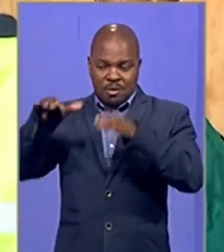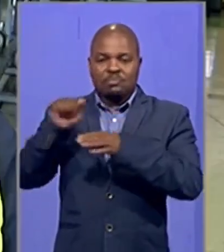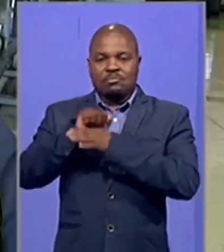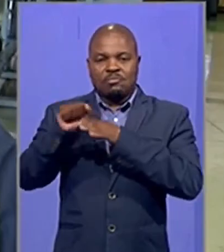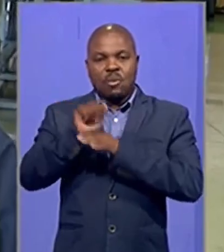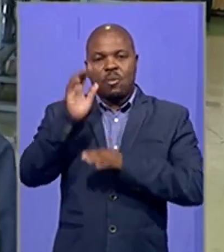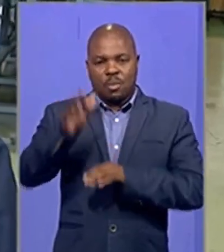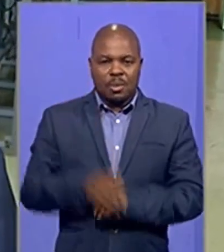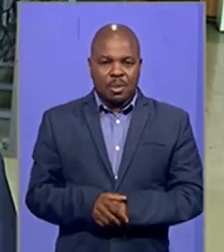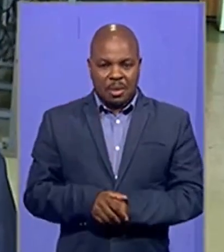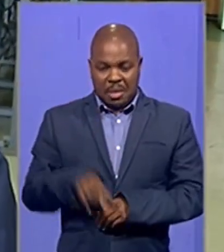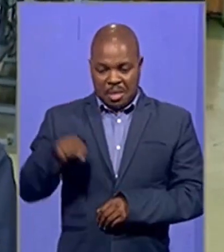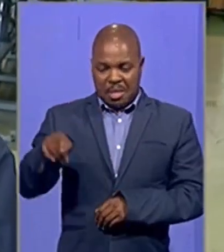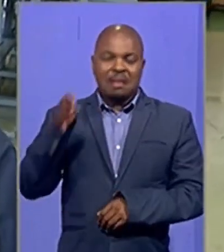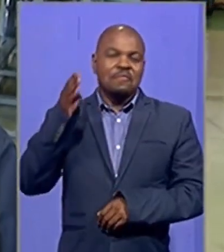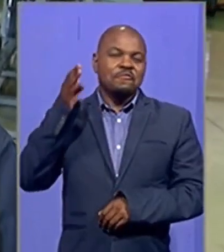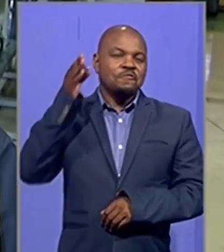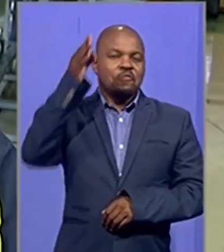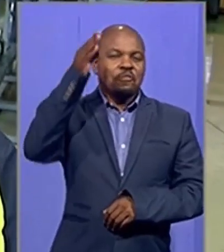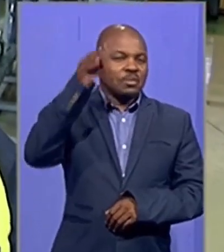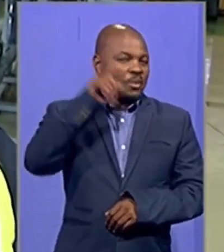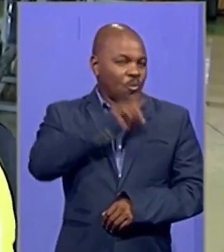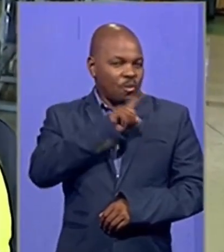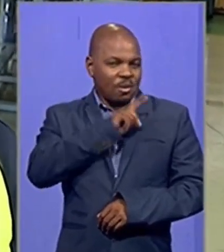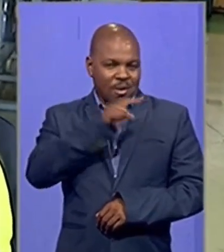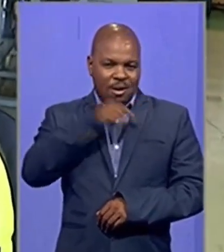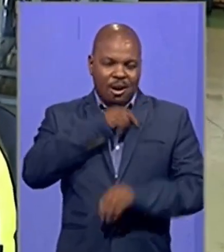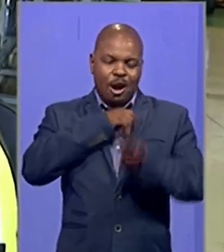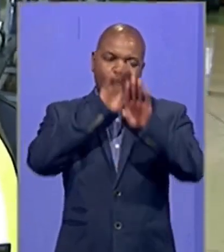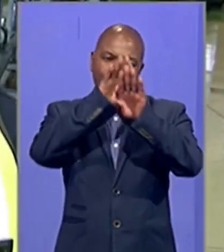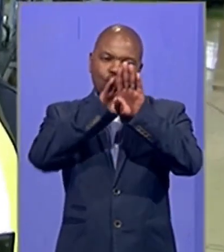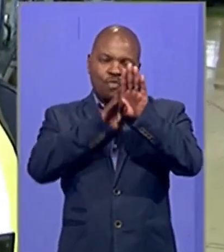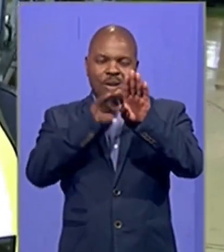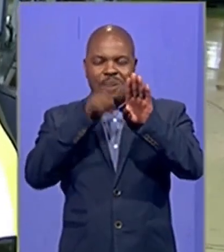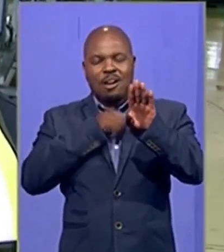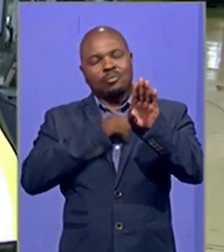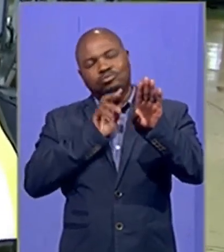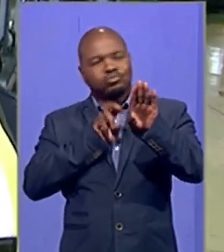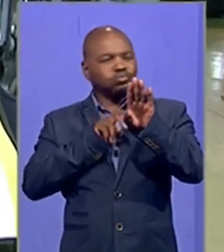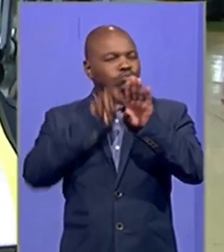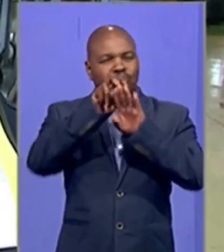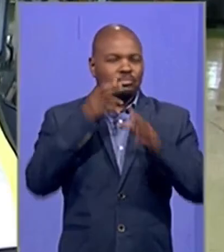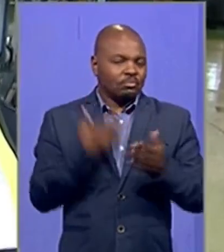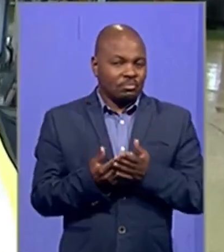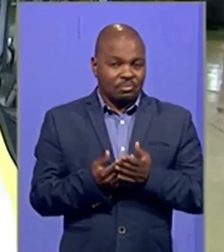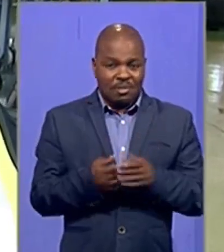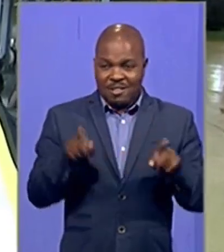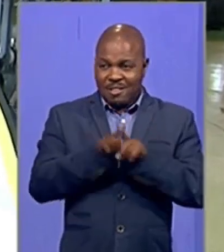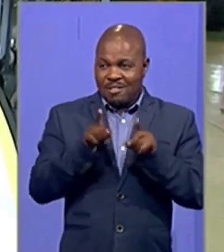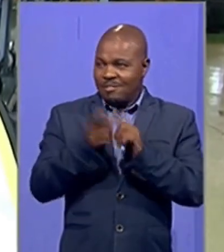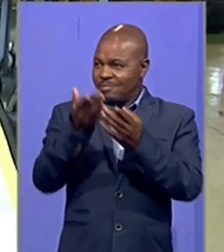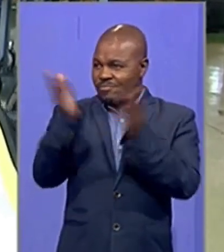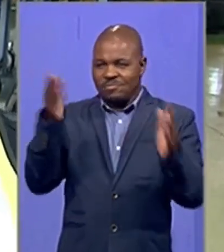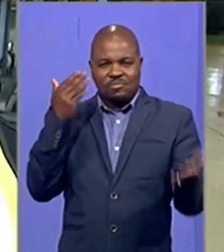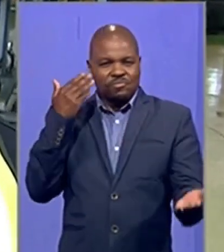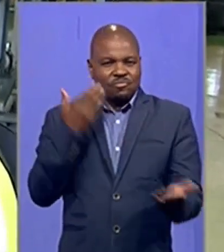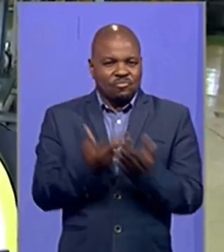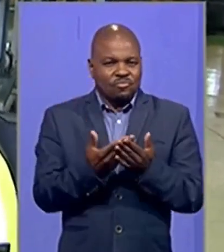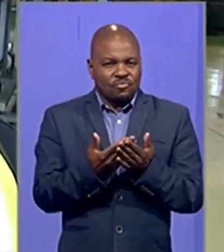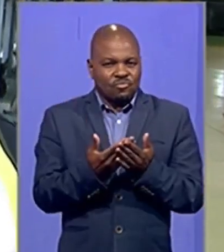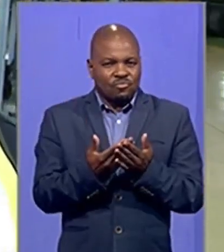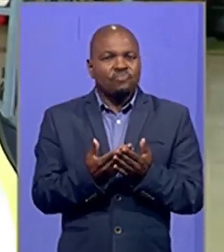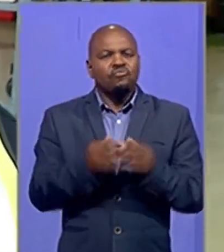thupelo. This is the future because I can climb a roof. So if I can climb a roof, so can you.